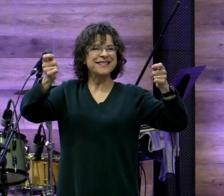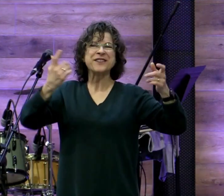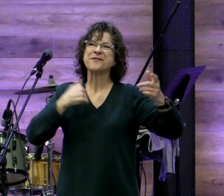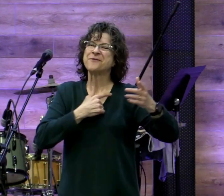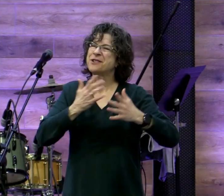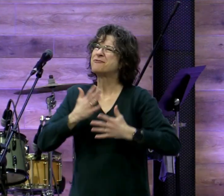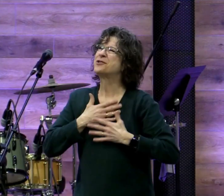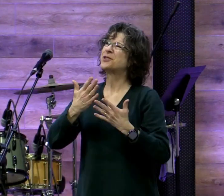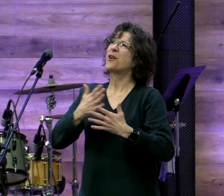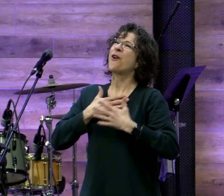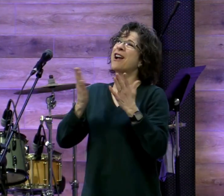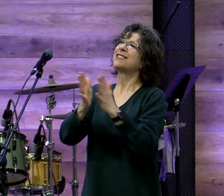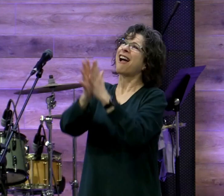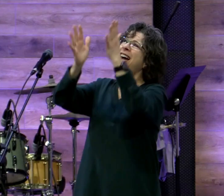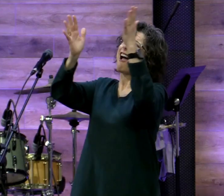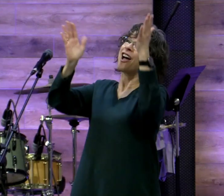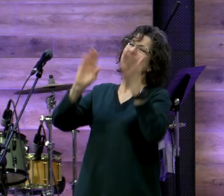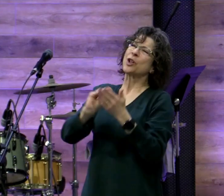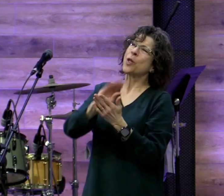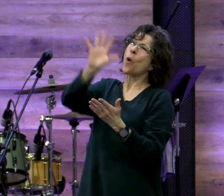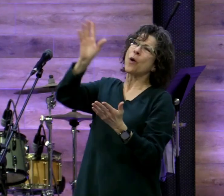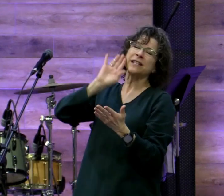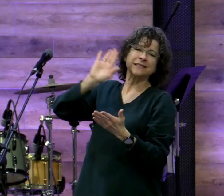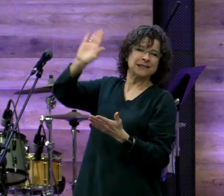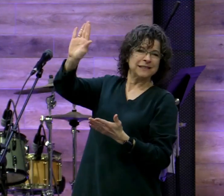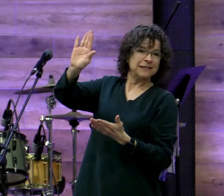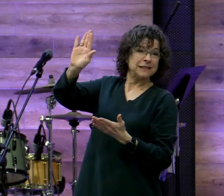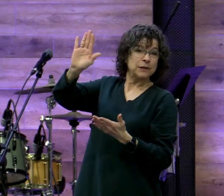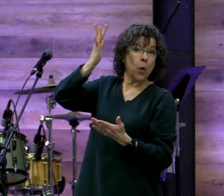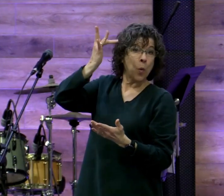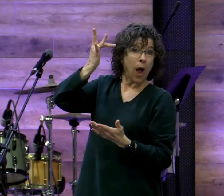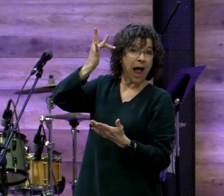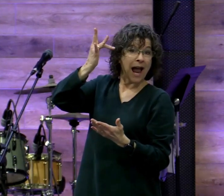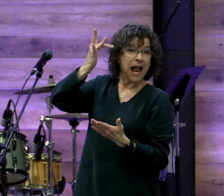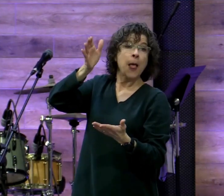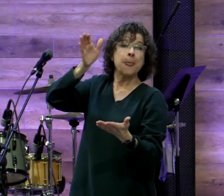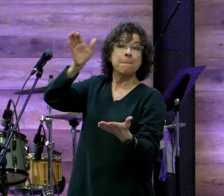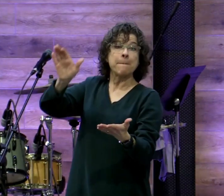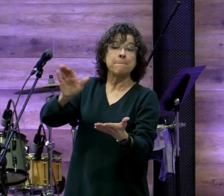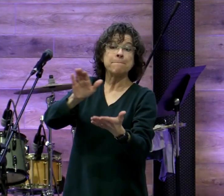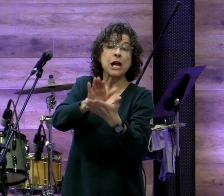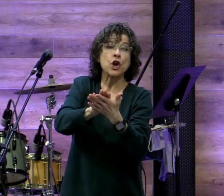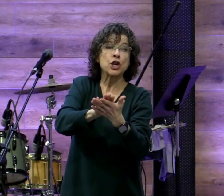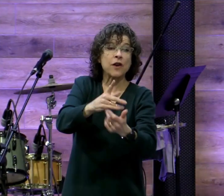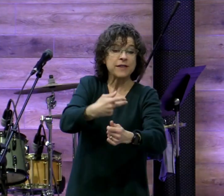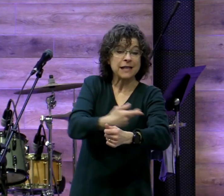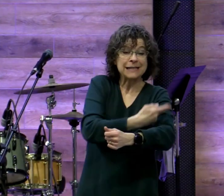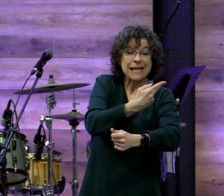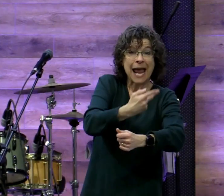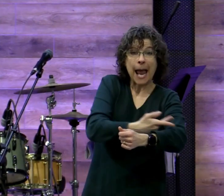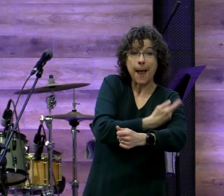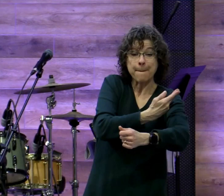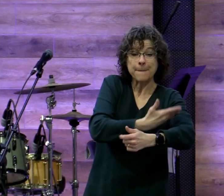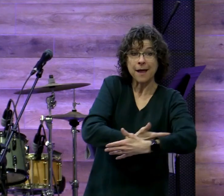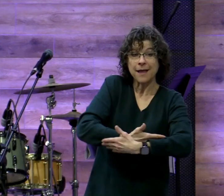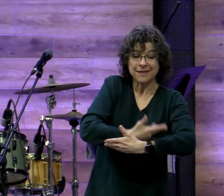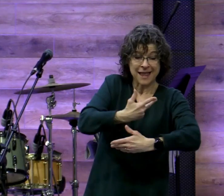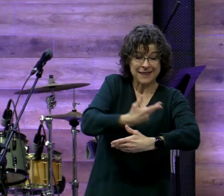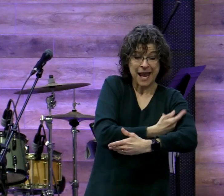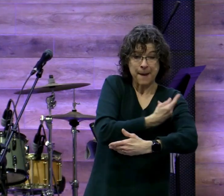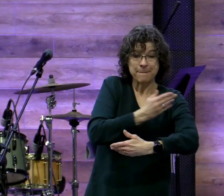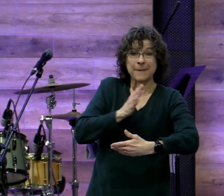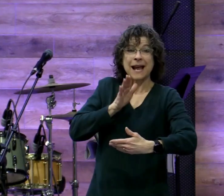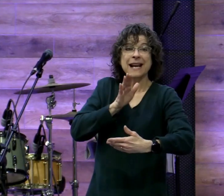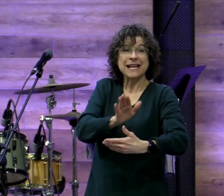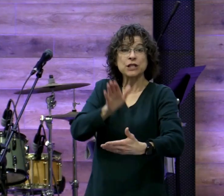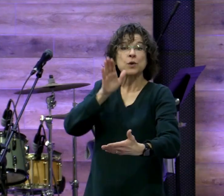and exult and give him the glory, for the marriage of the Lamb has come." The Lamb in Revelation is Jesus, and his bride has